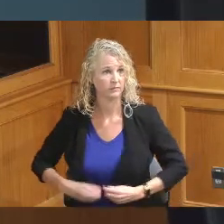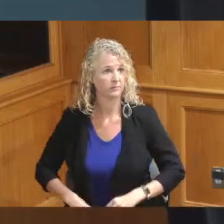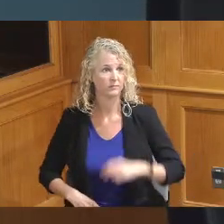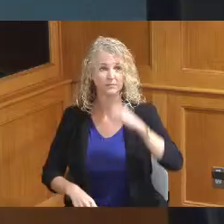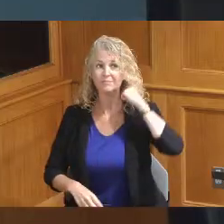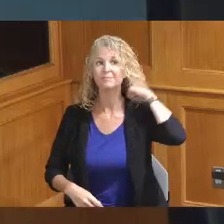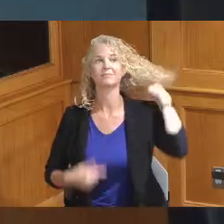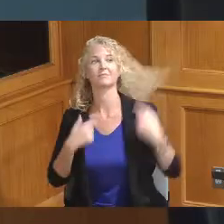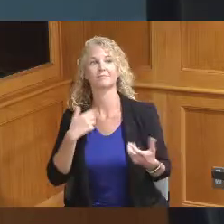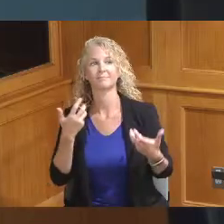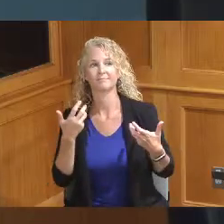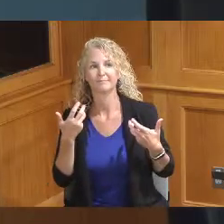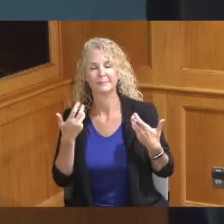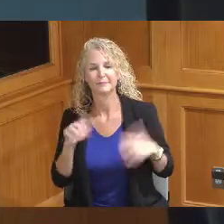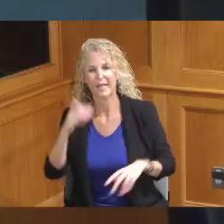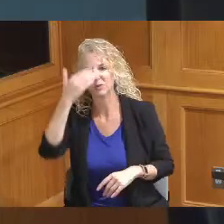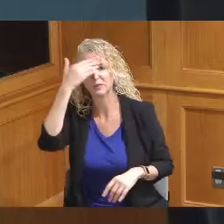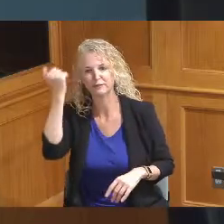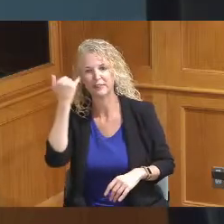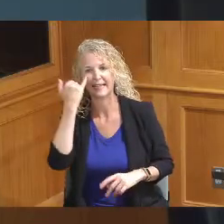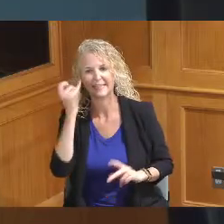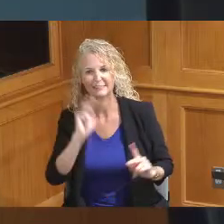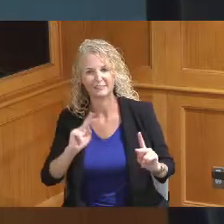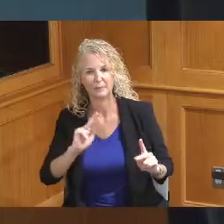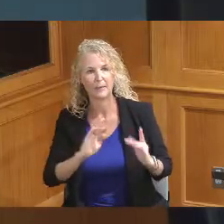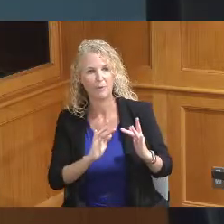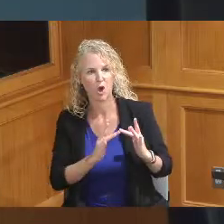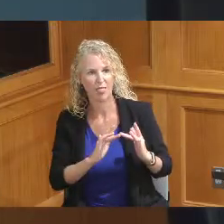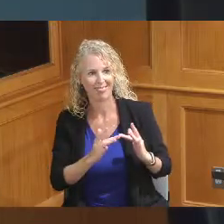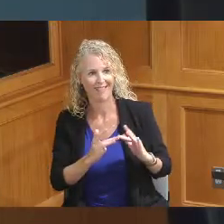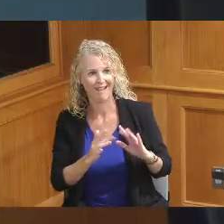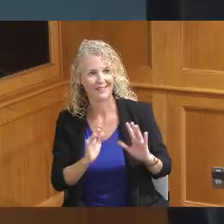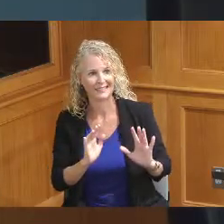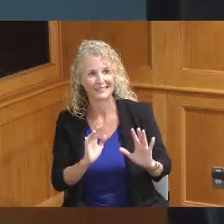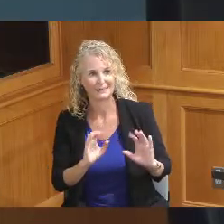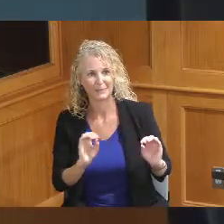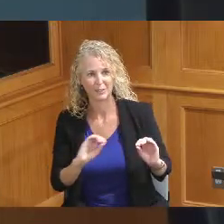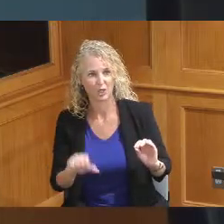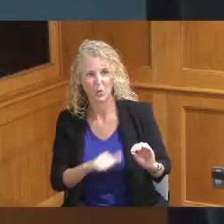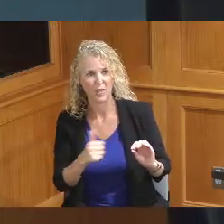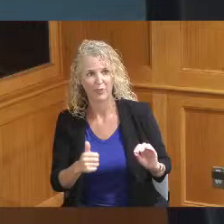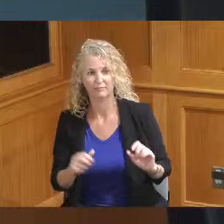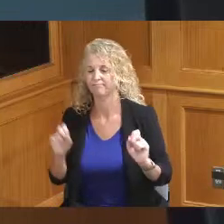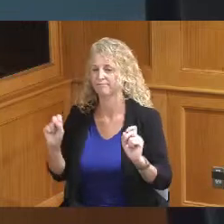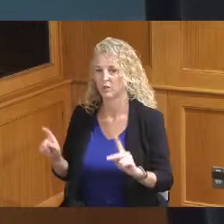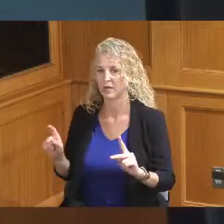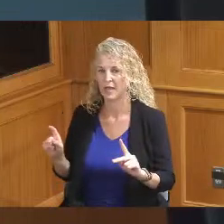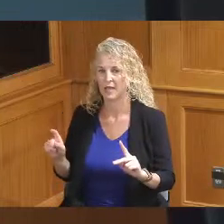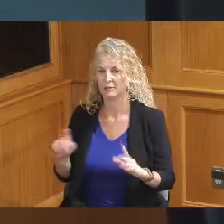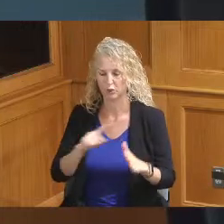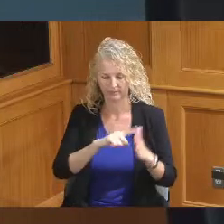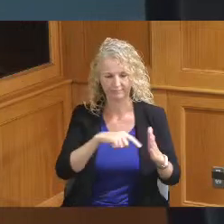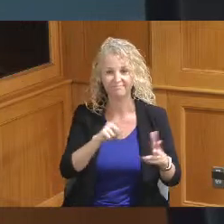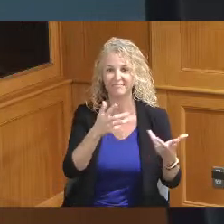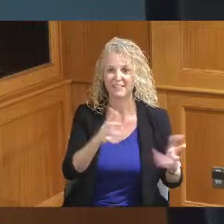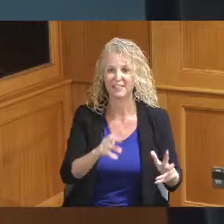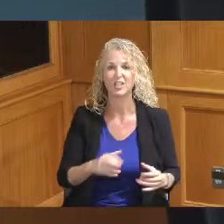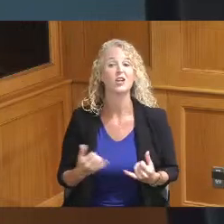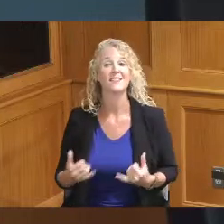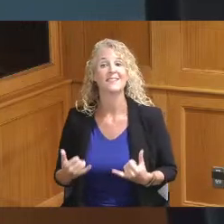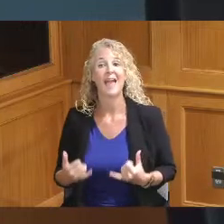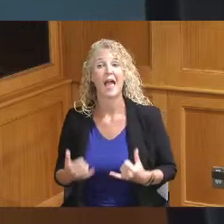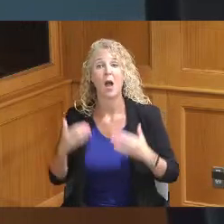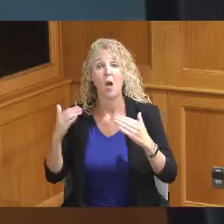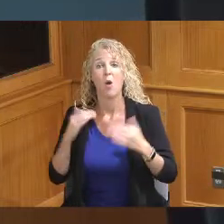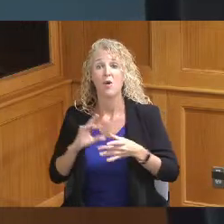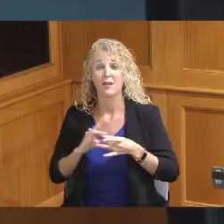I don't want to pass over this item on the agenda. We had quite a bit of public comment, but there's no, okay. All right, so we'll check that box. All right, we'll move